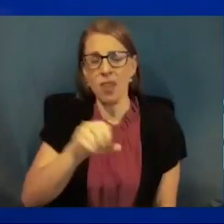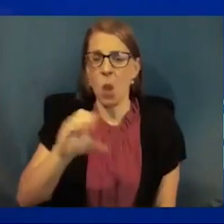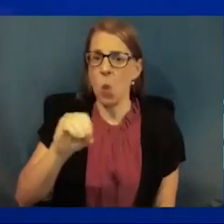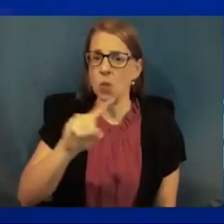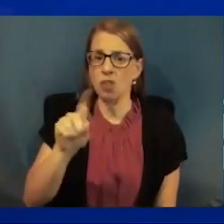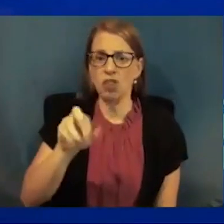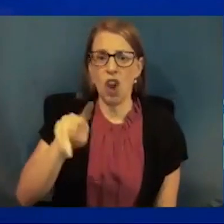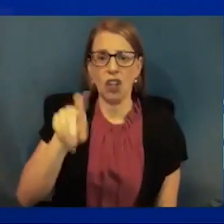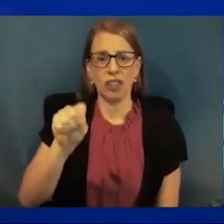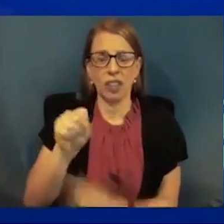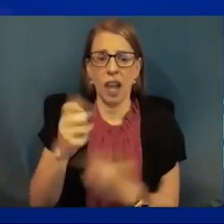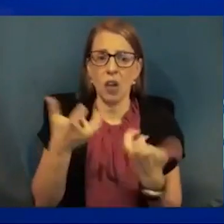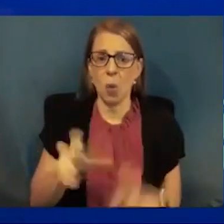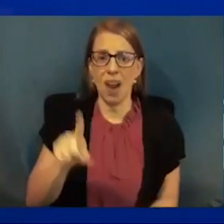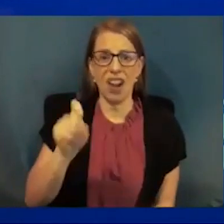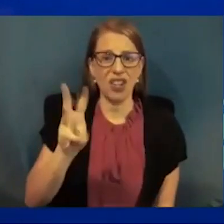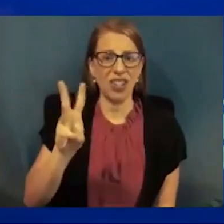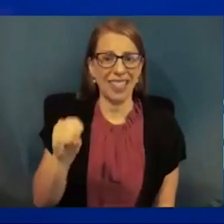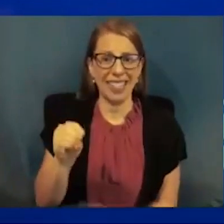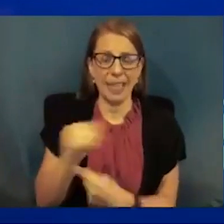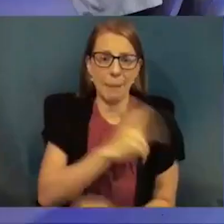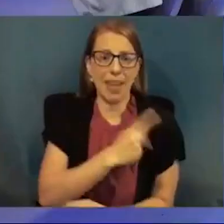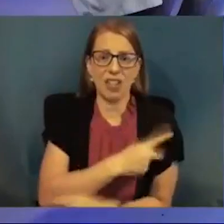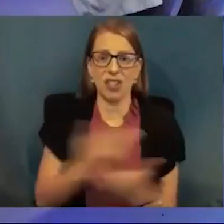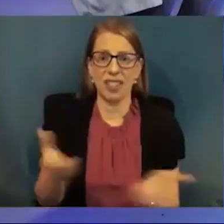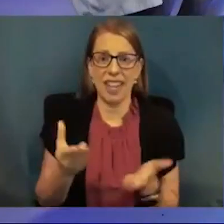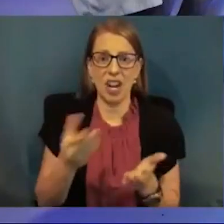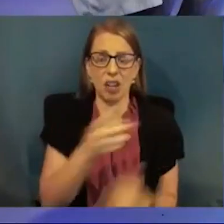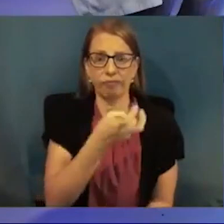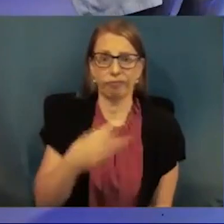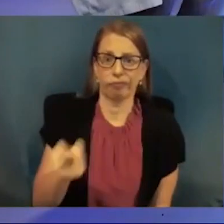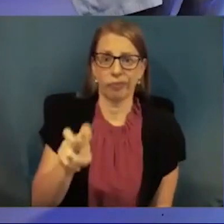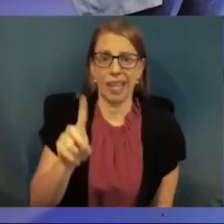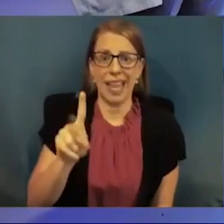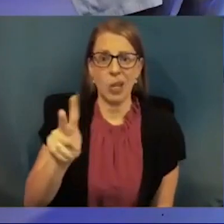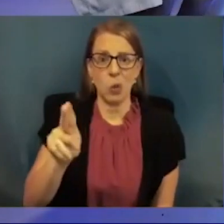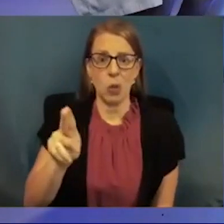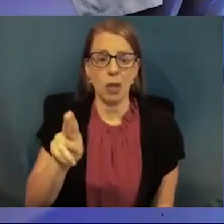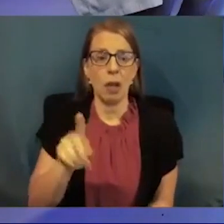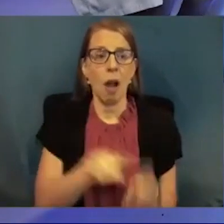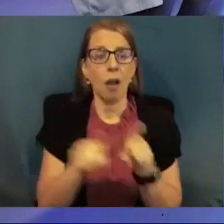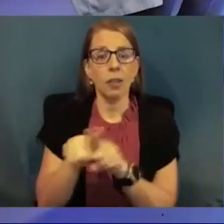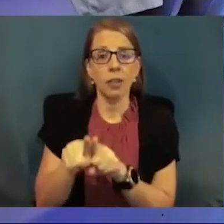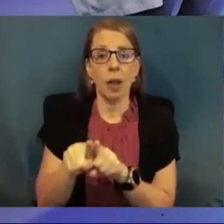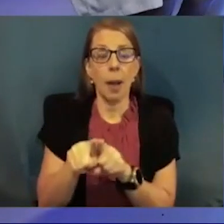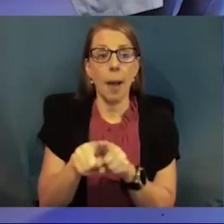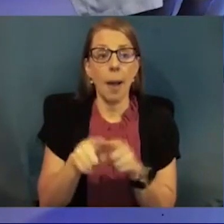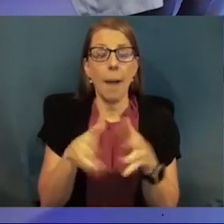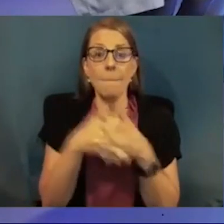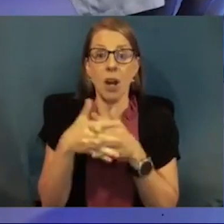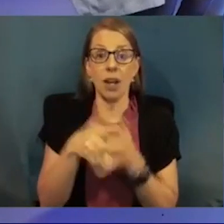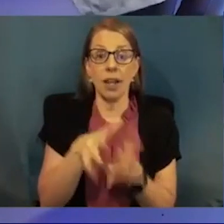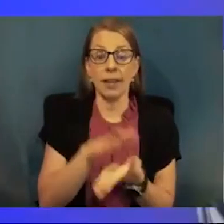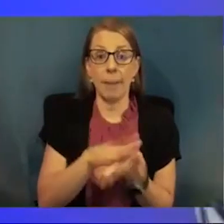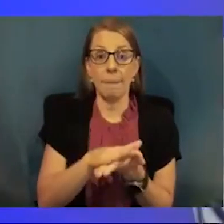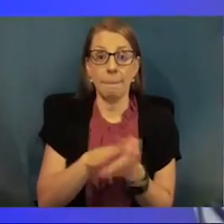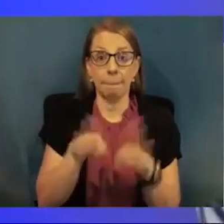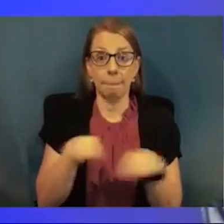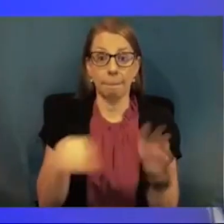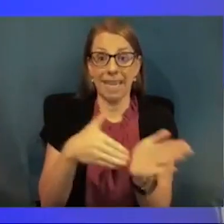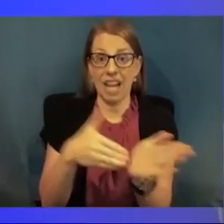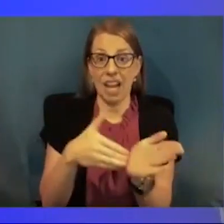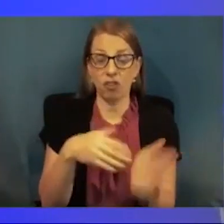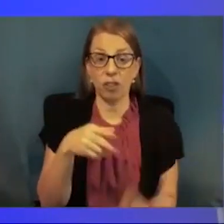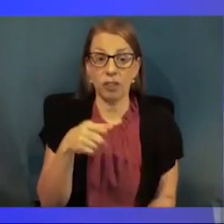160 COVID patients here at KU. And not only that, the American Academy of Pediatrics also recommends that too. So, exactly. So people who are